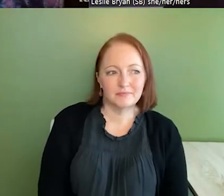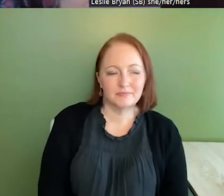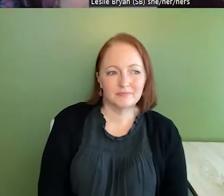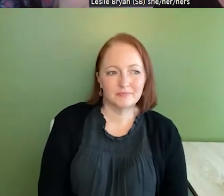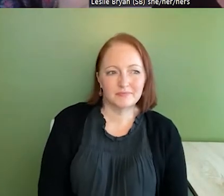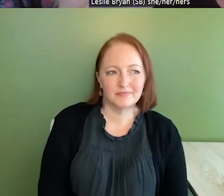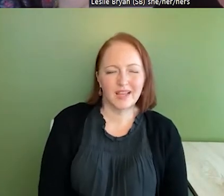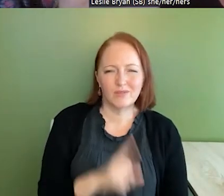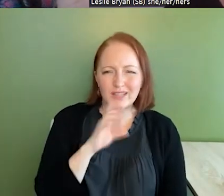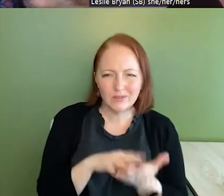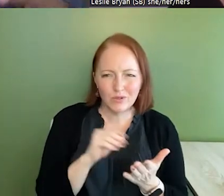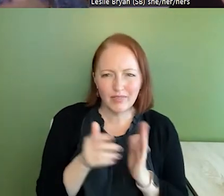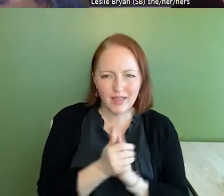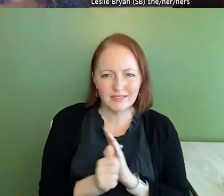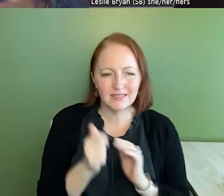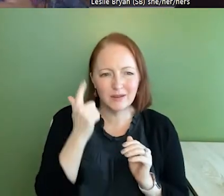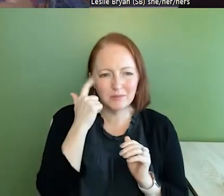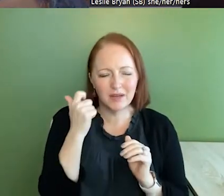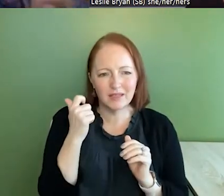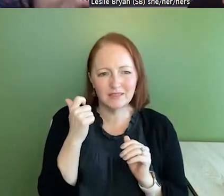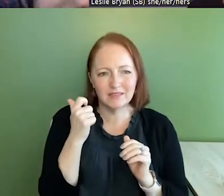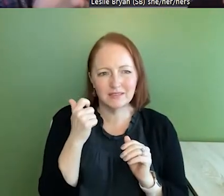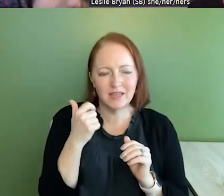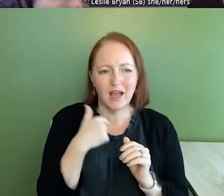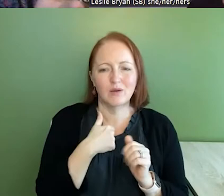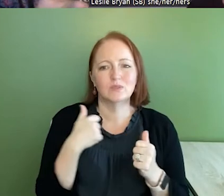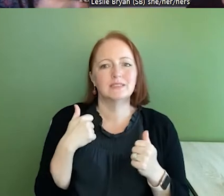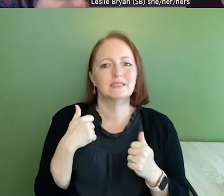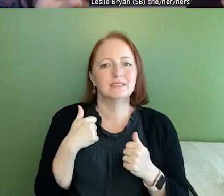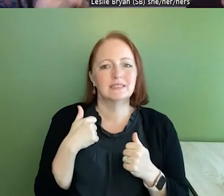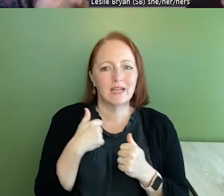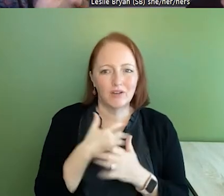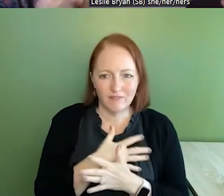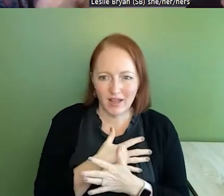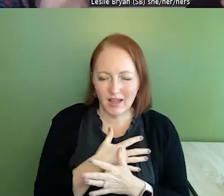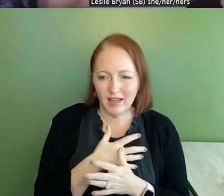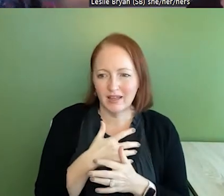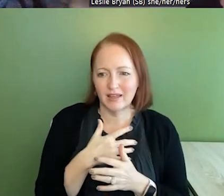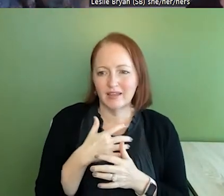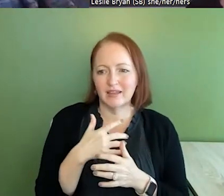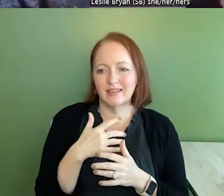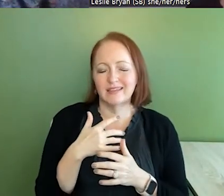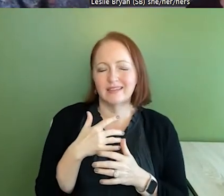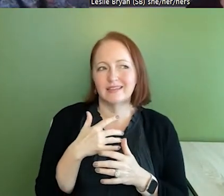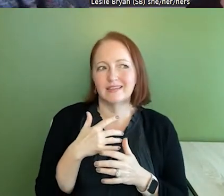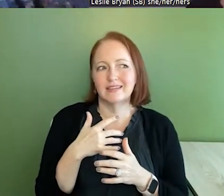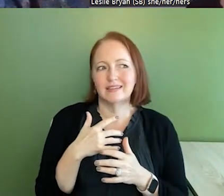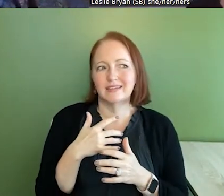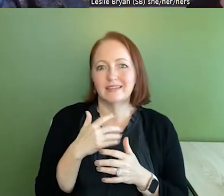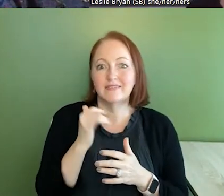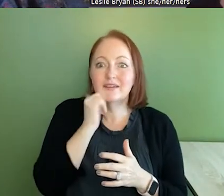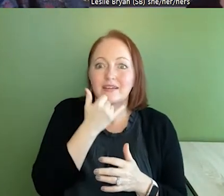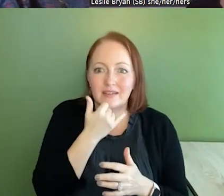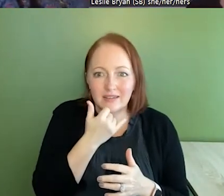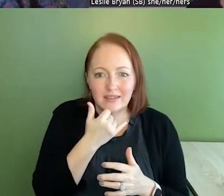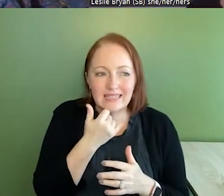And I really had to learn that skill because I was terrified that, you know, that even the smallest misstep meant that I